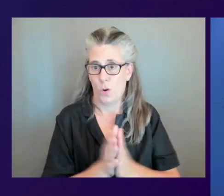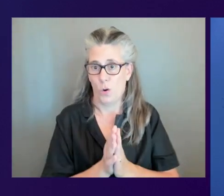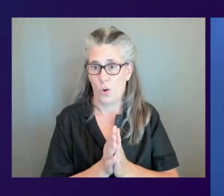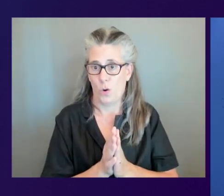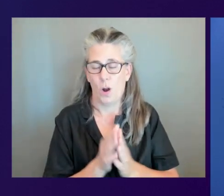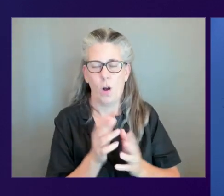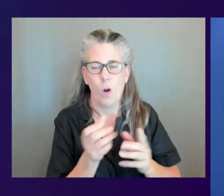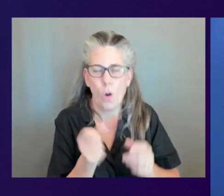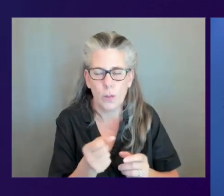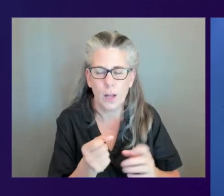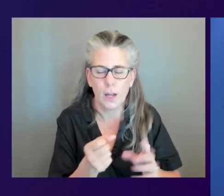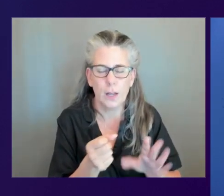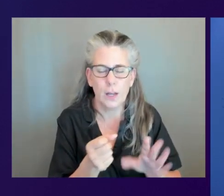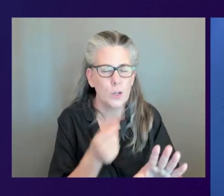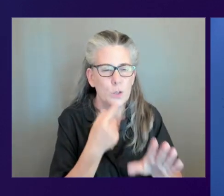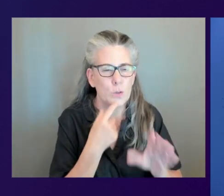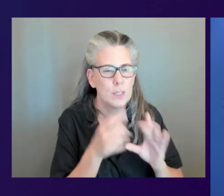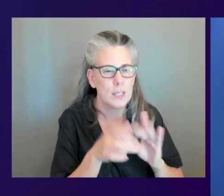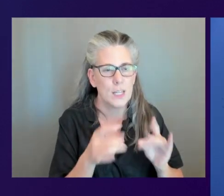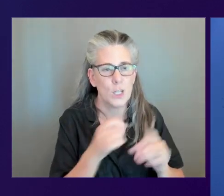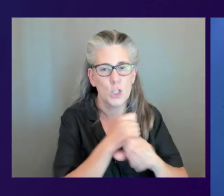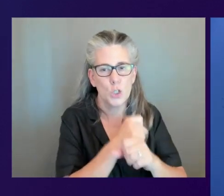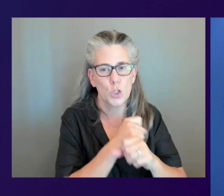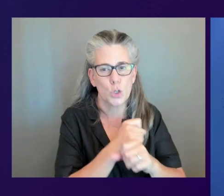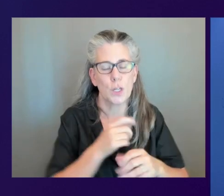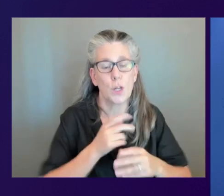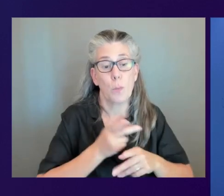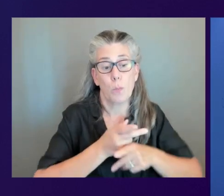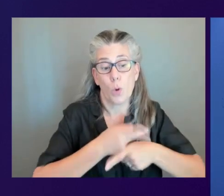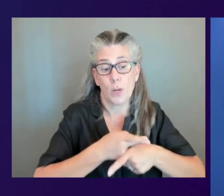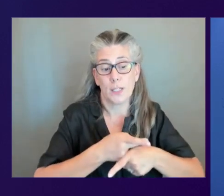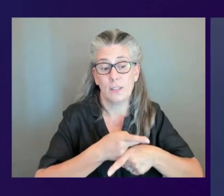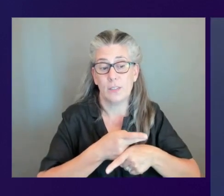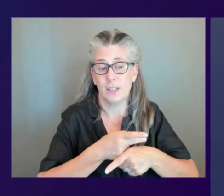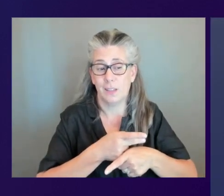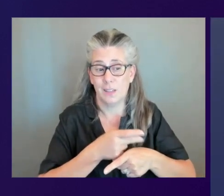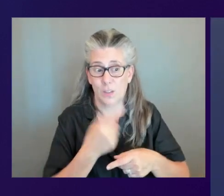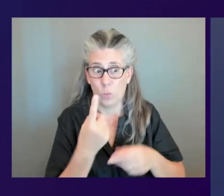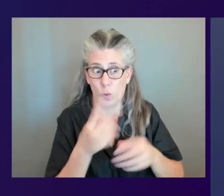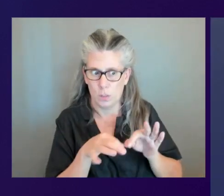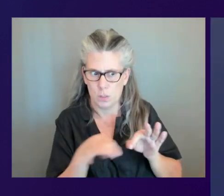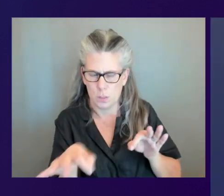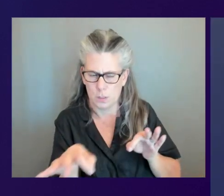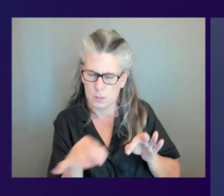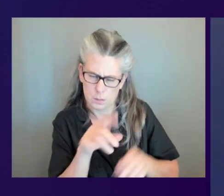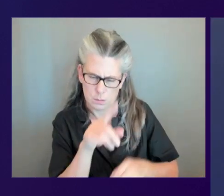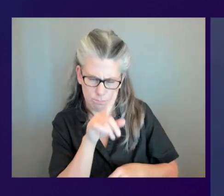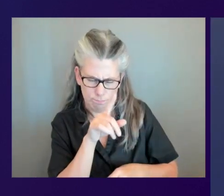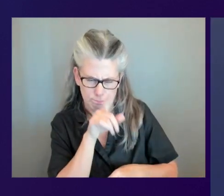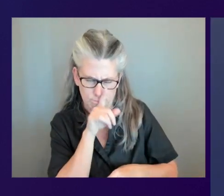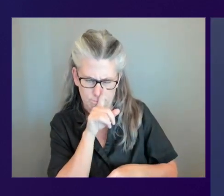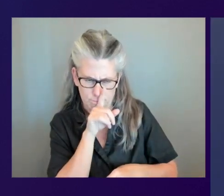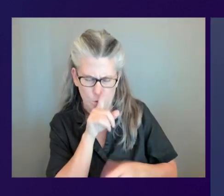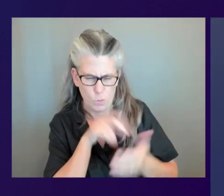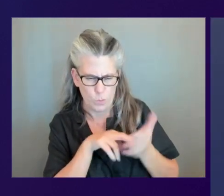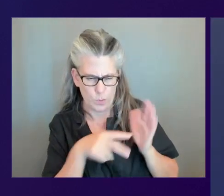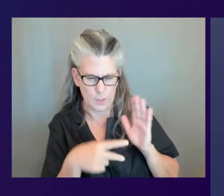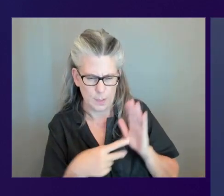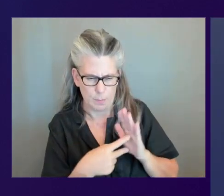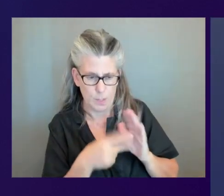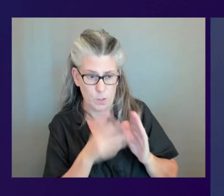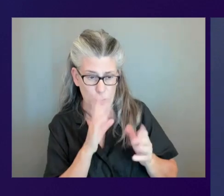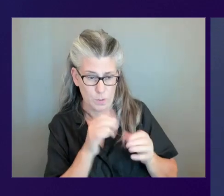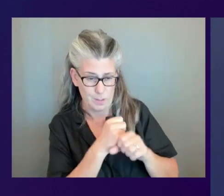little bit ahead, but you just said security and productivity in the same breath, and you're going to tell us maybe that's the goal. Maybe